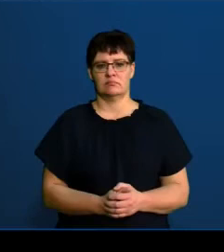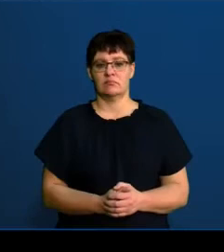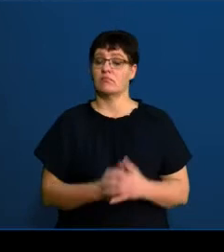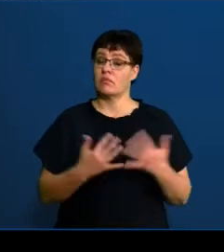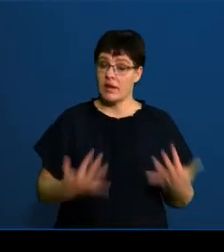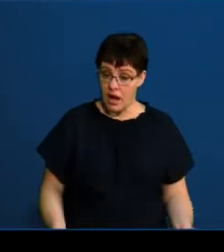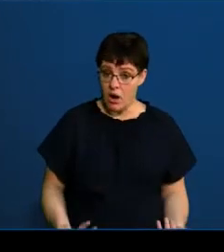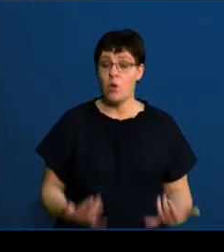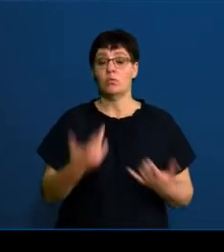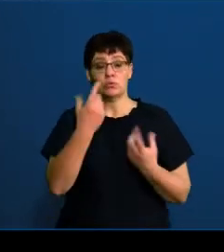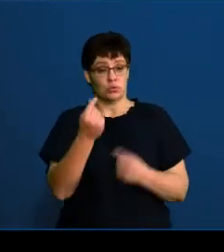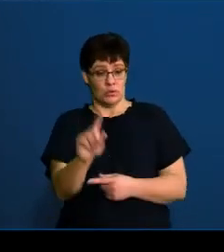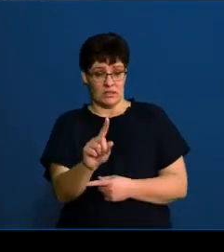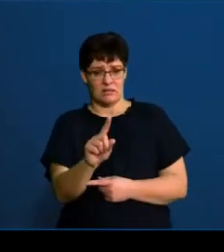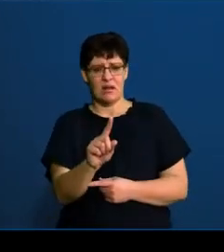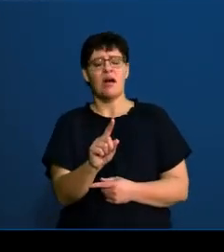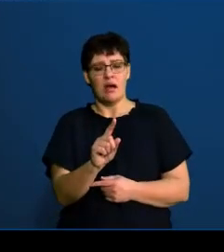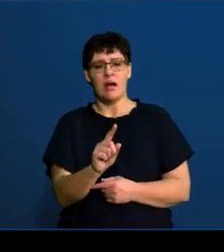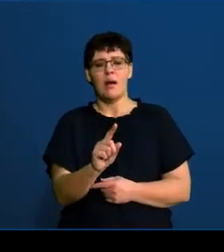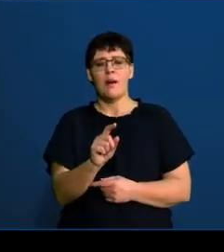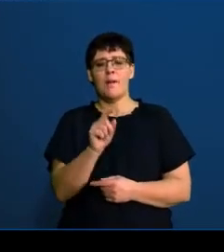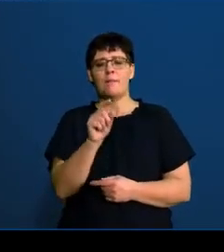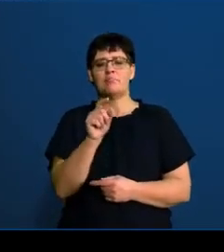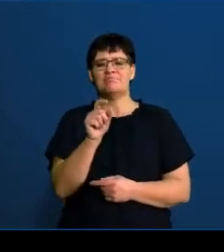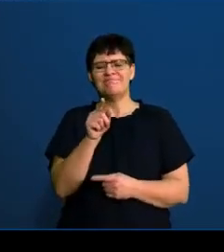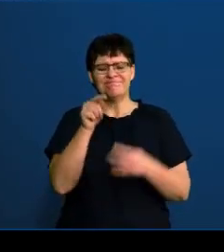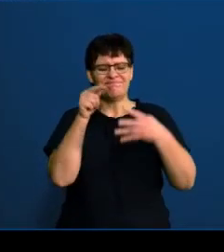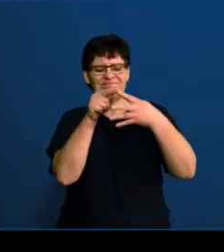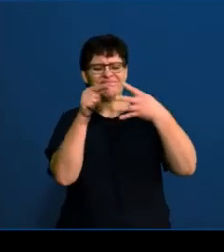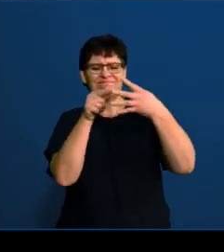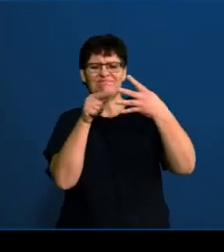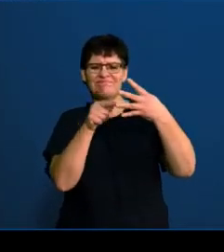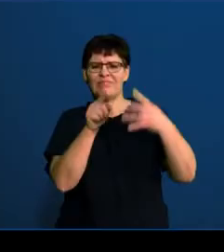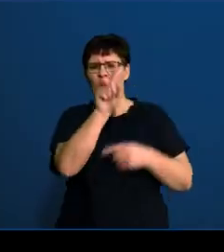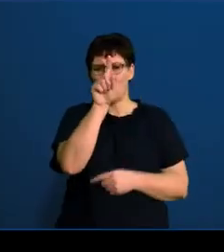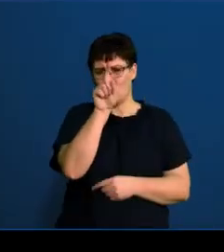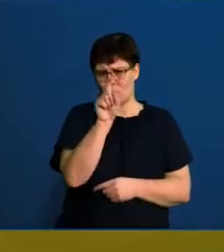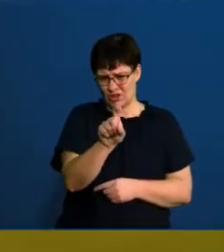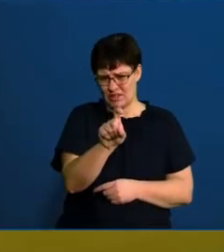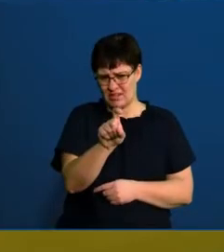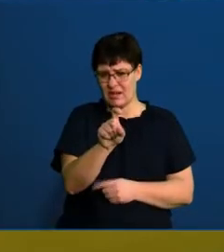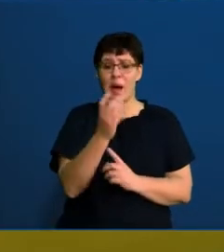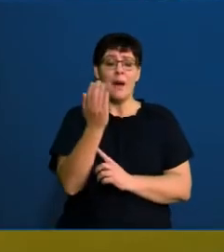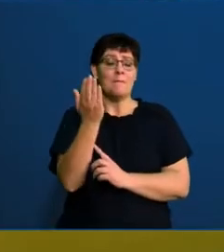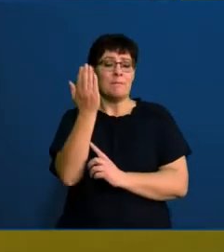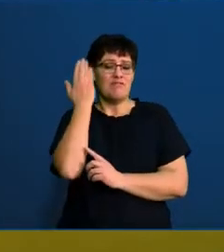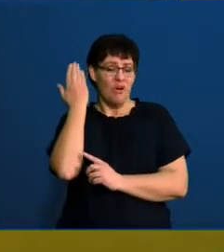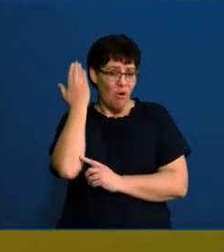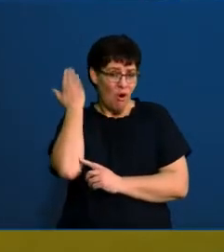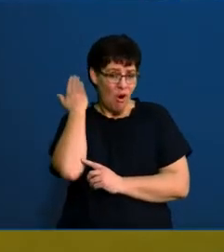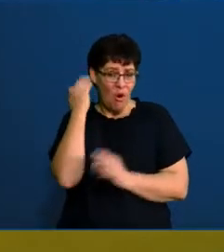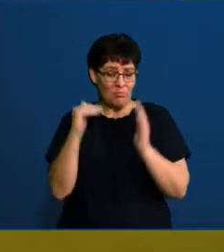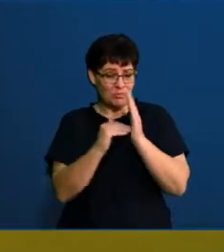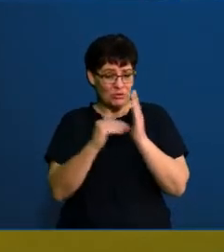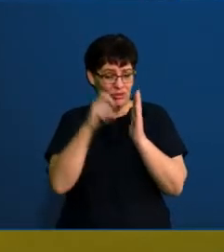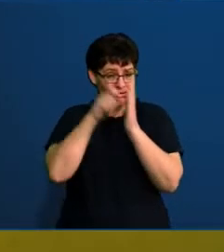Okay, now what we're going to do is we're going to look at a particular question and something that in previous history